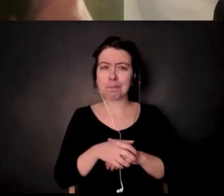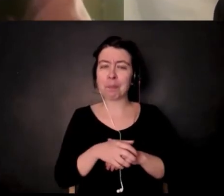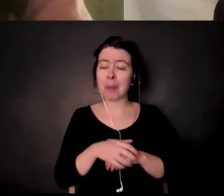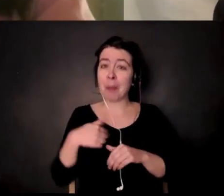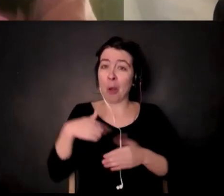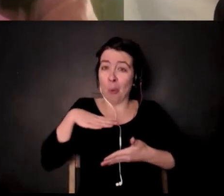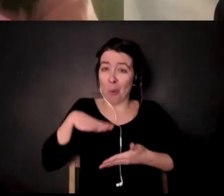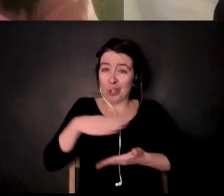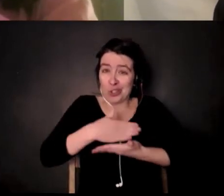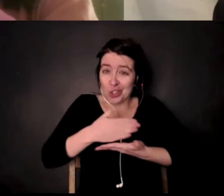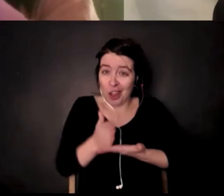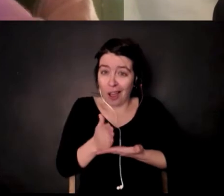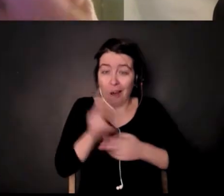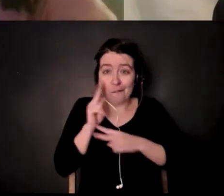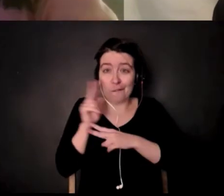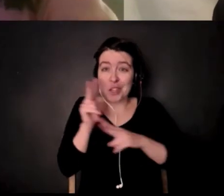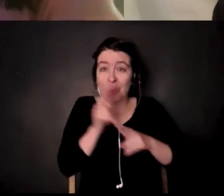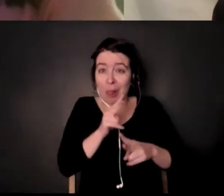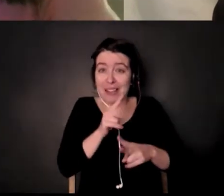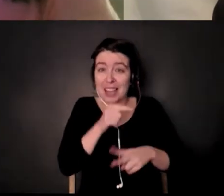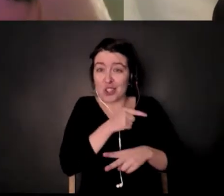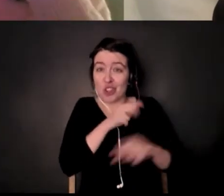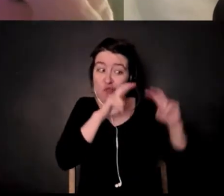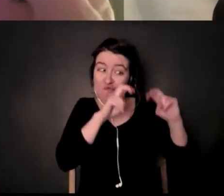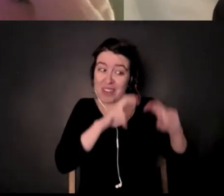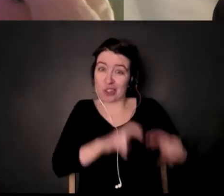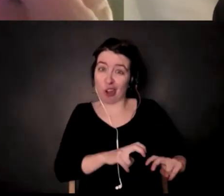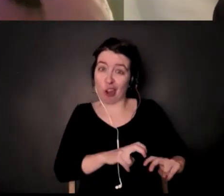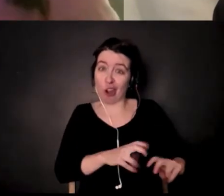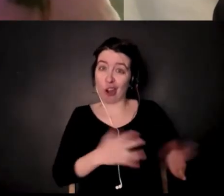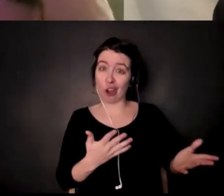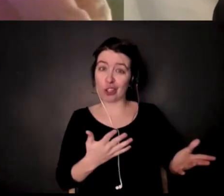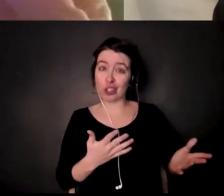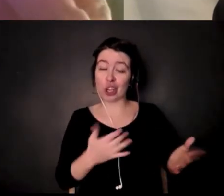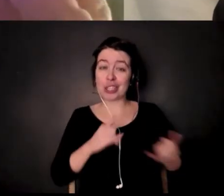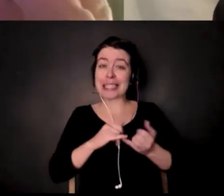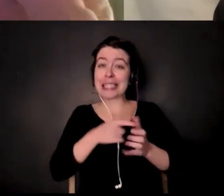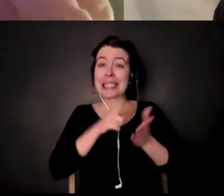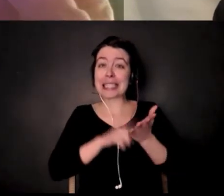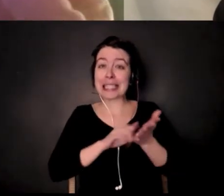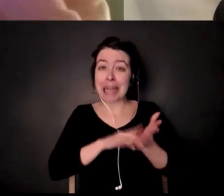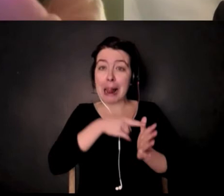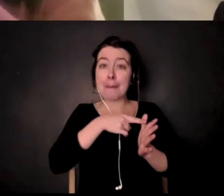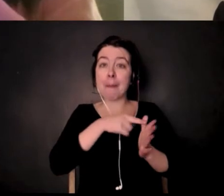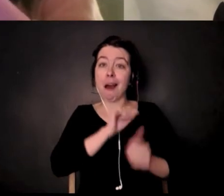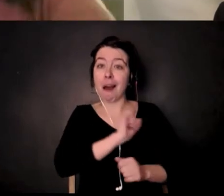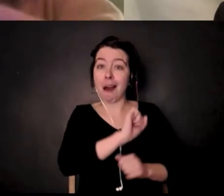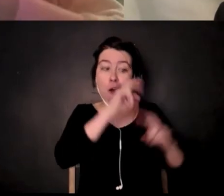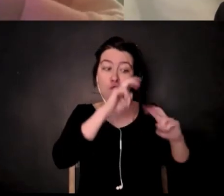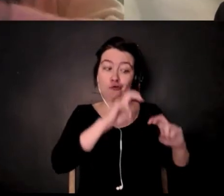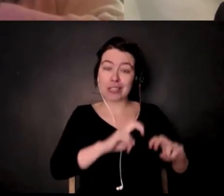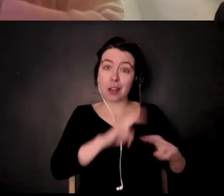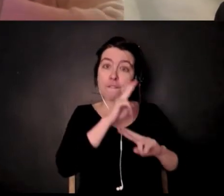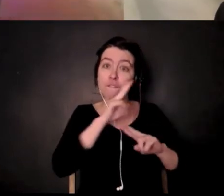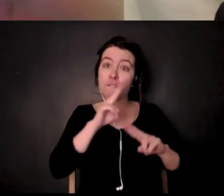research that we started doing together, because the visualization that Salma has done is part of how